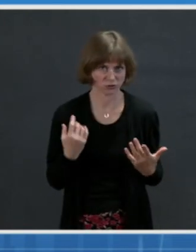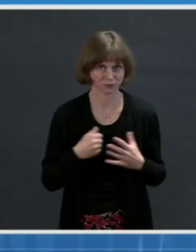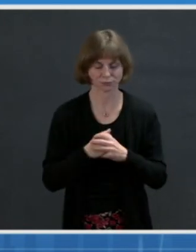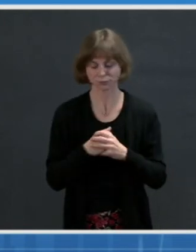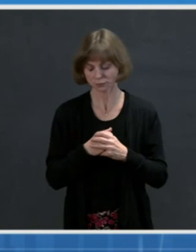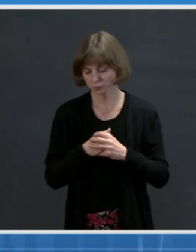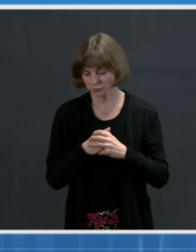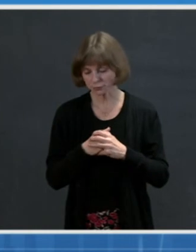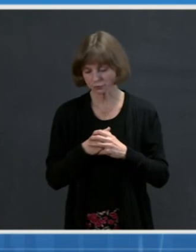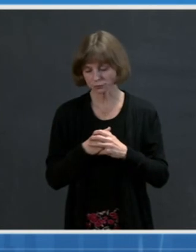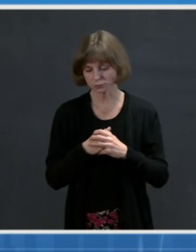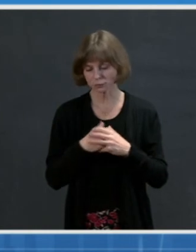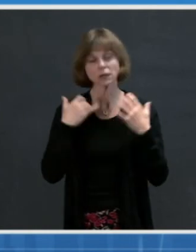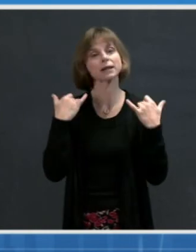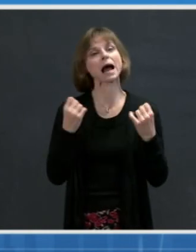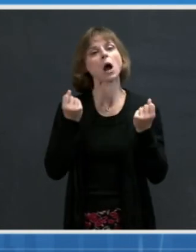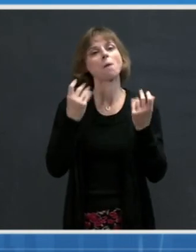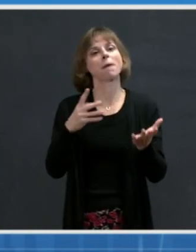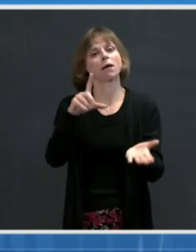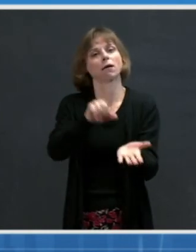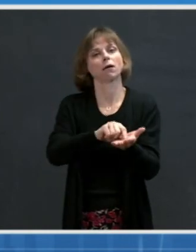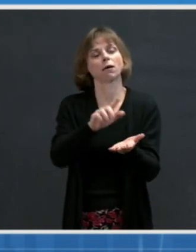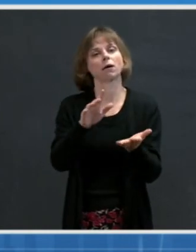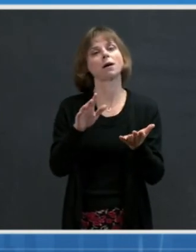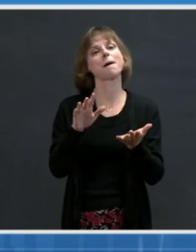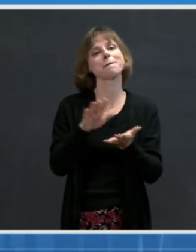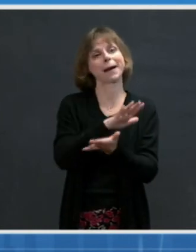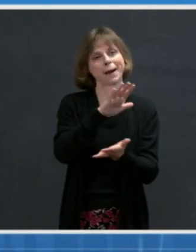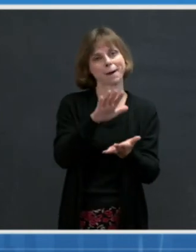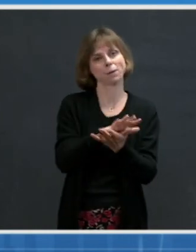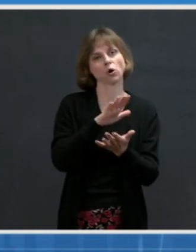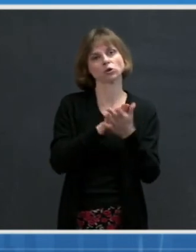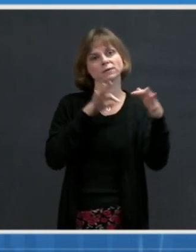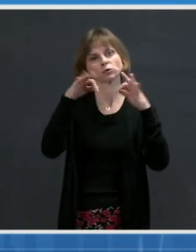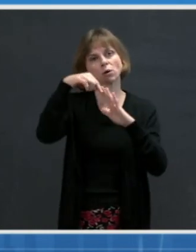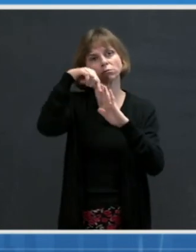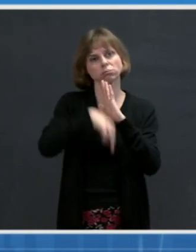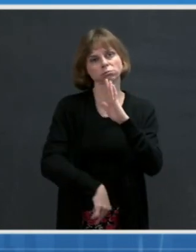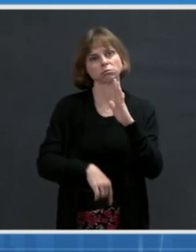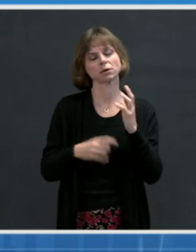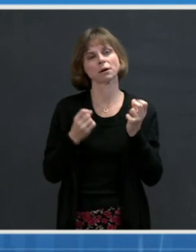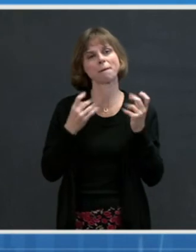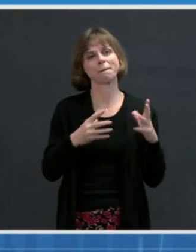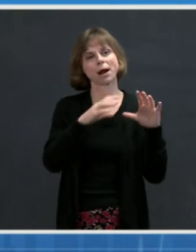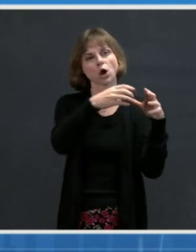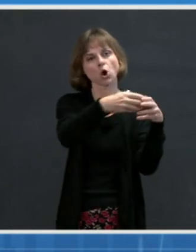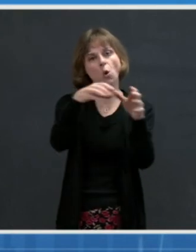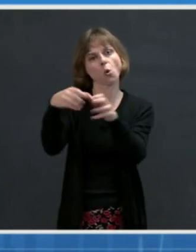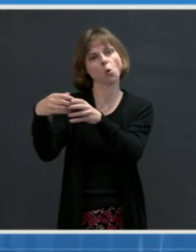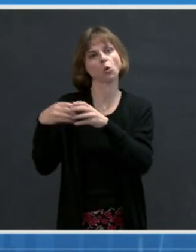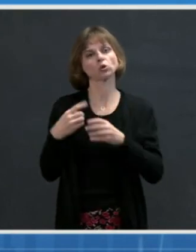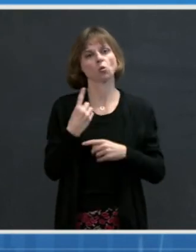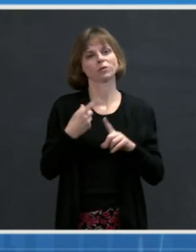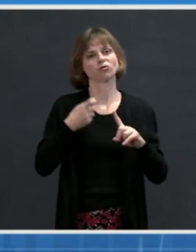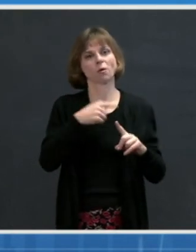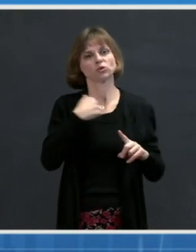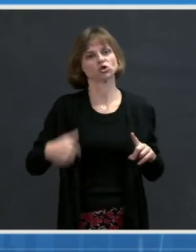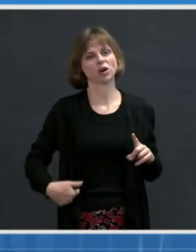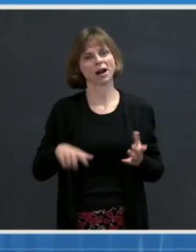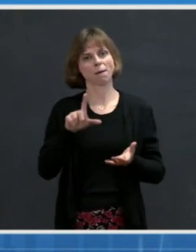number of papers that have described in some detail large cohorts. Here is one from China, which was published online